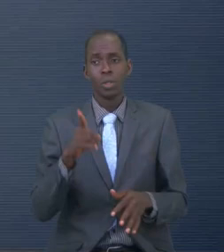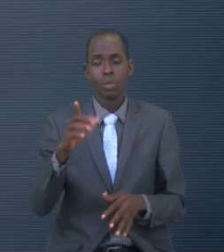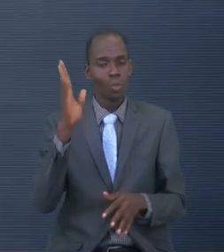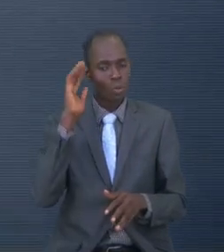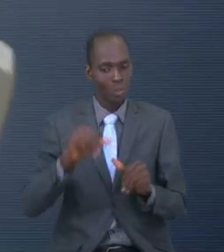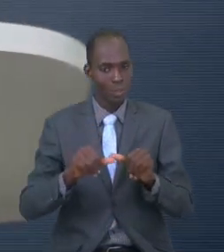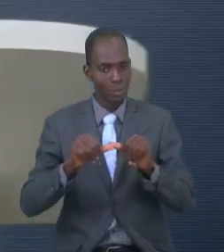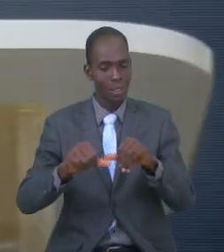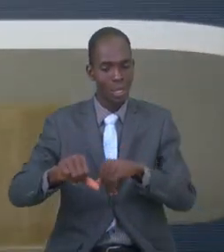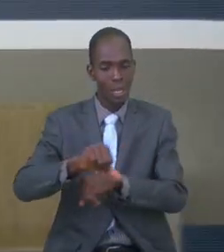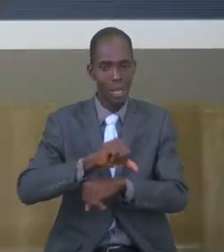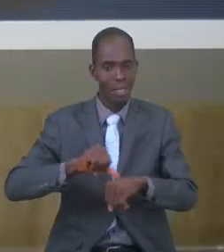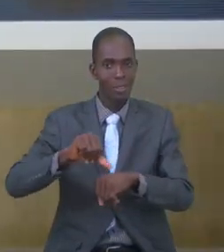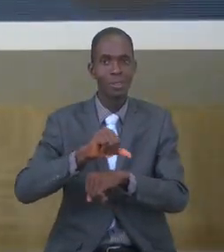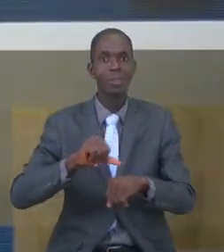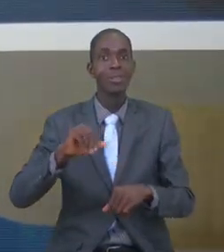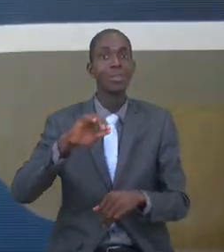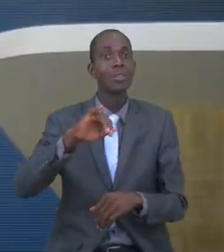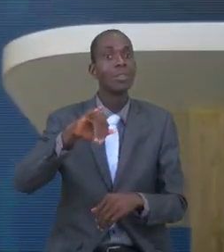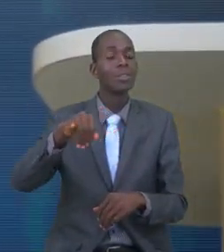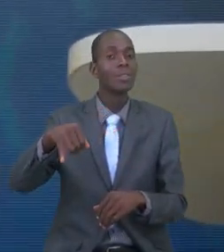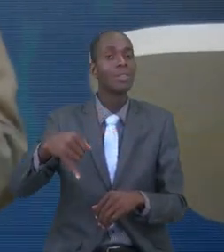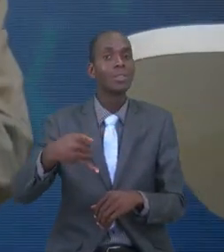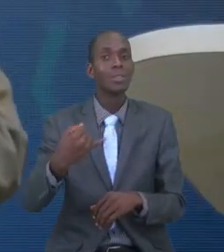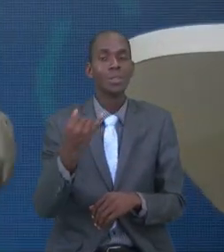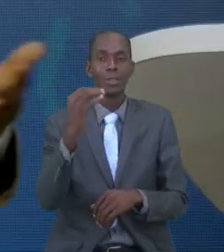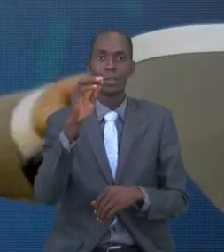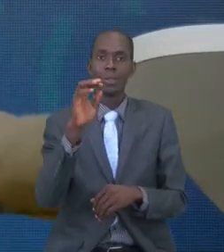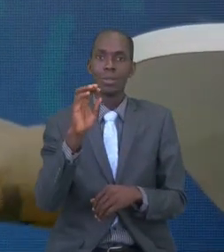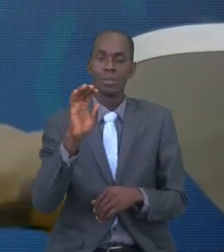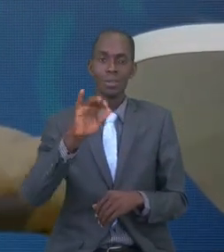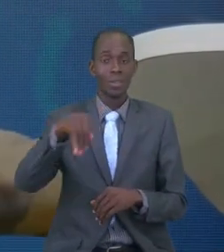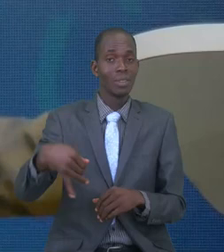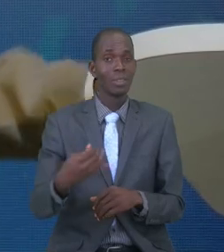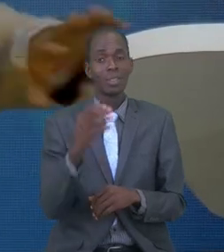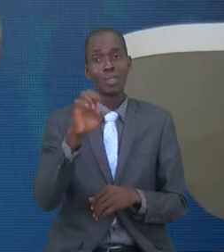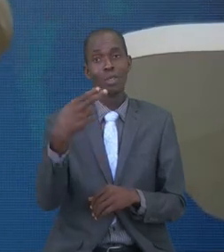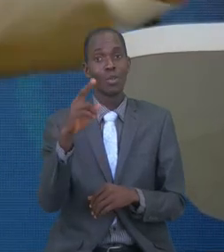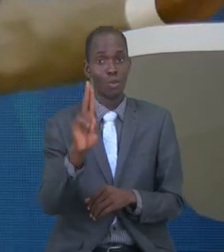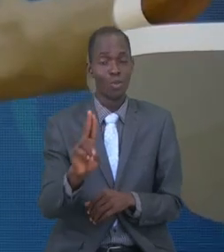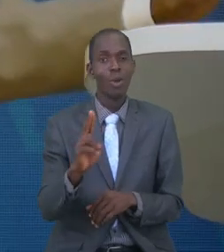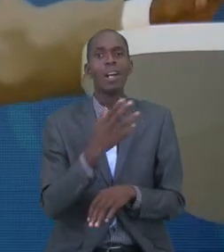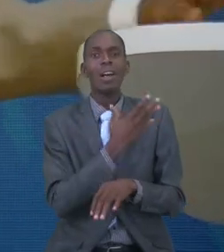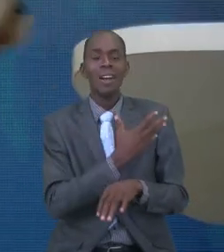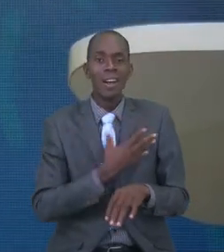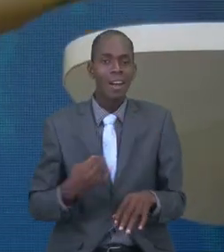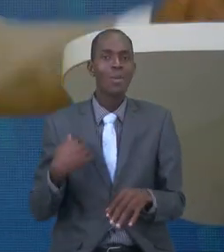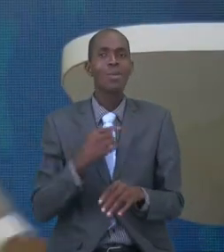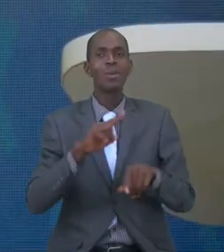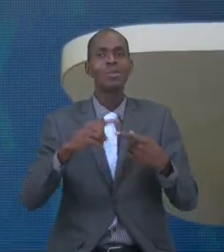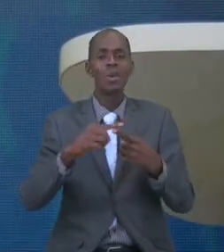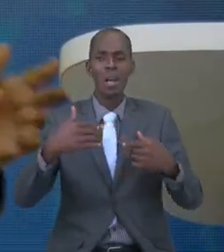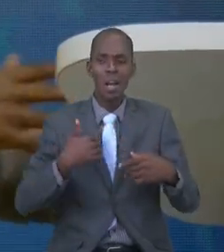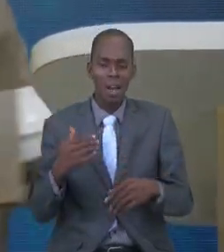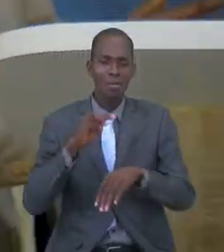Jehu. And you're going to raise up Elisha. And you're still going to have ministry all over